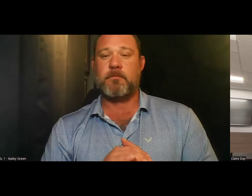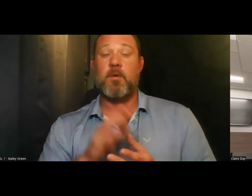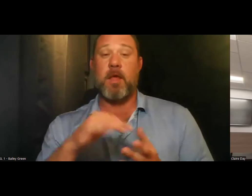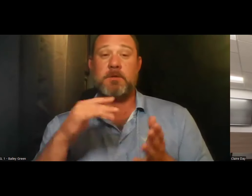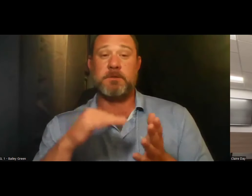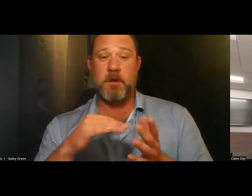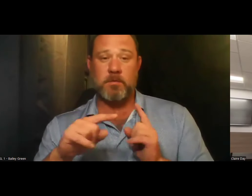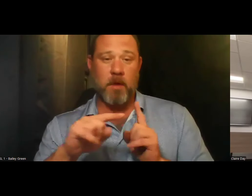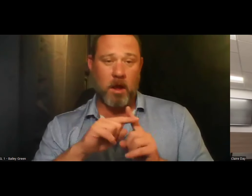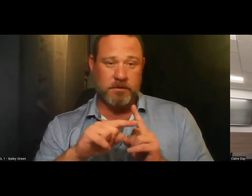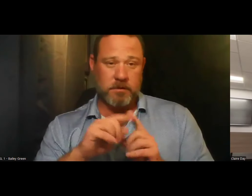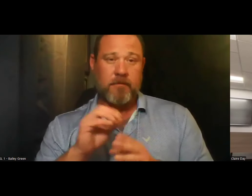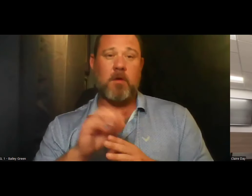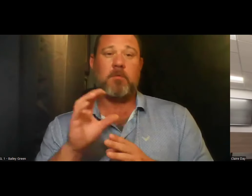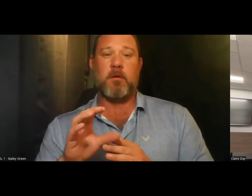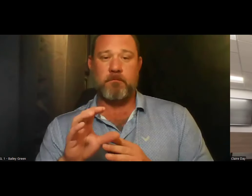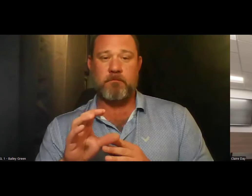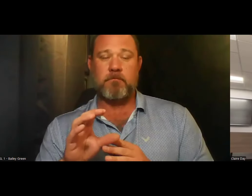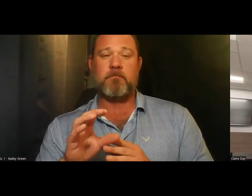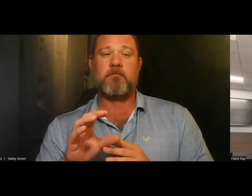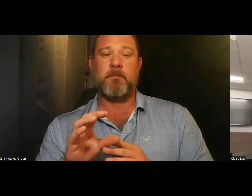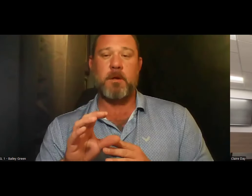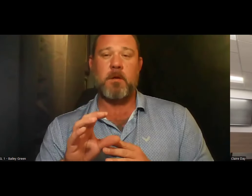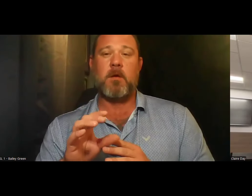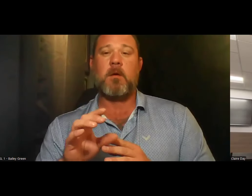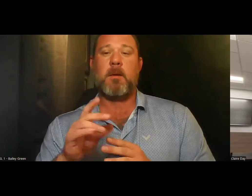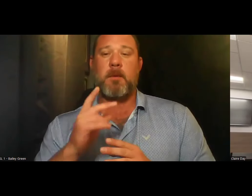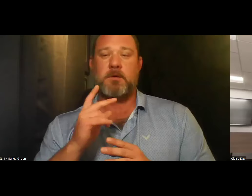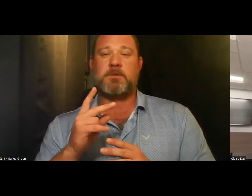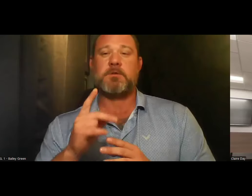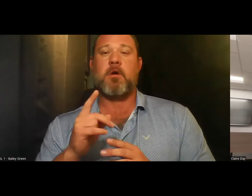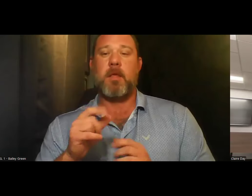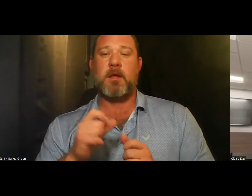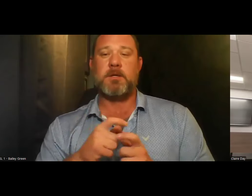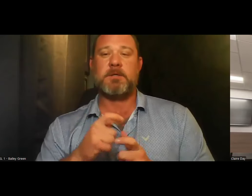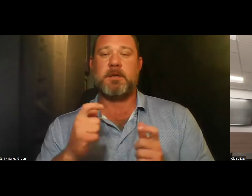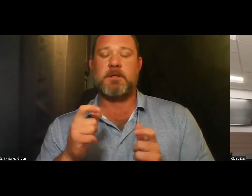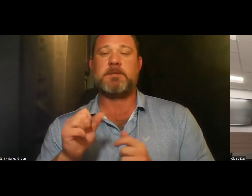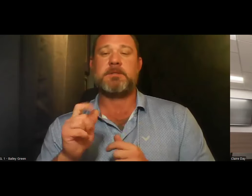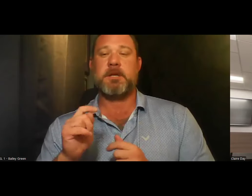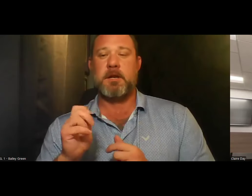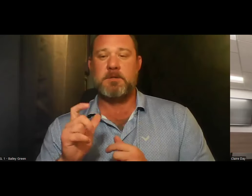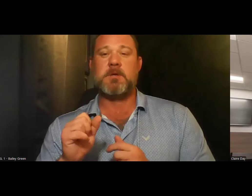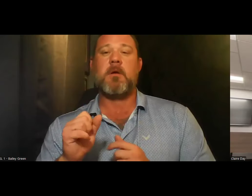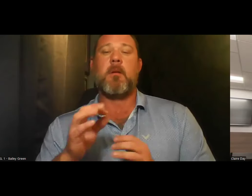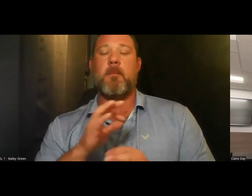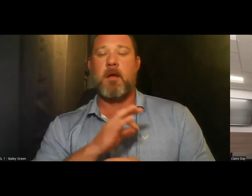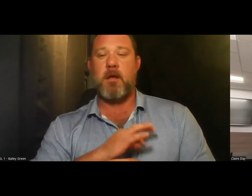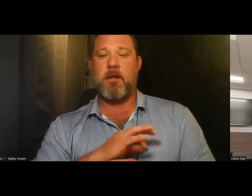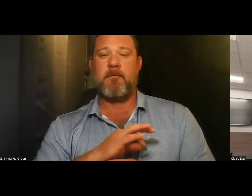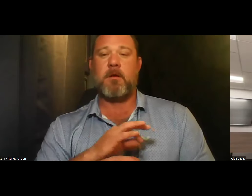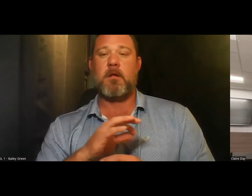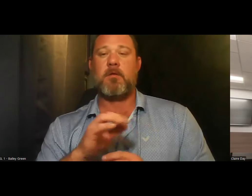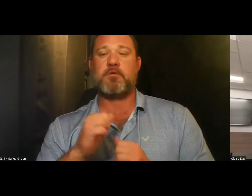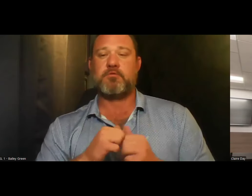both groups did see a positive outcome, but we did see that statistically significant benefit in